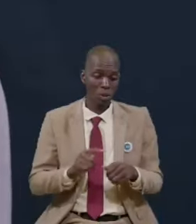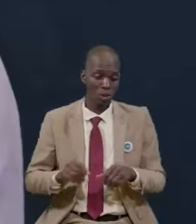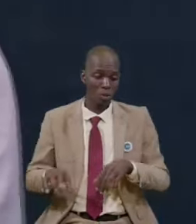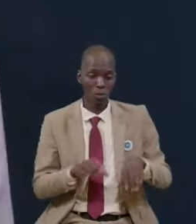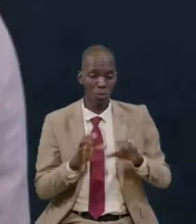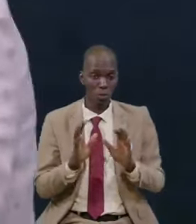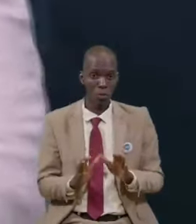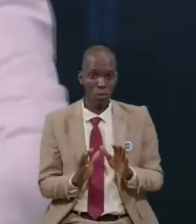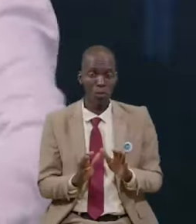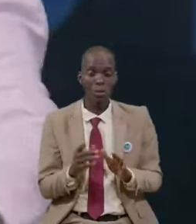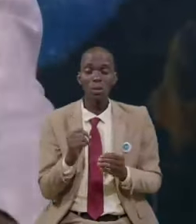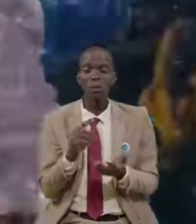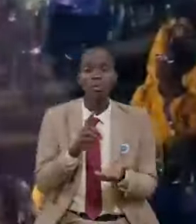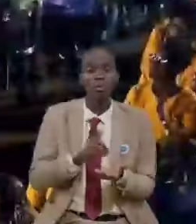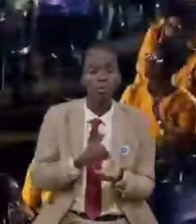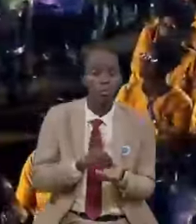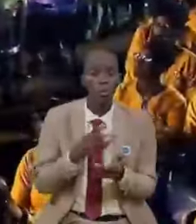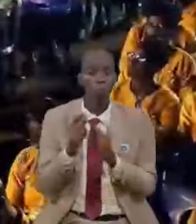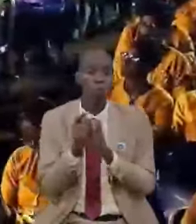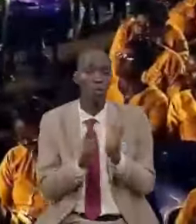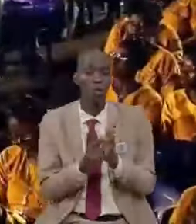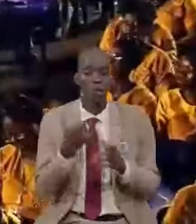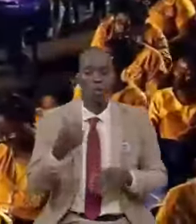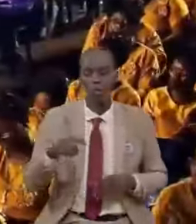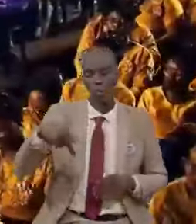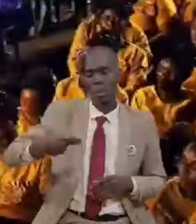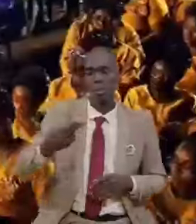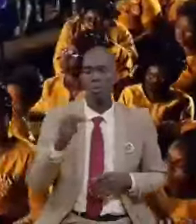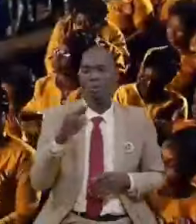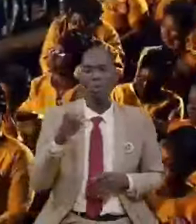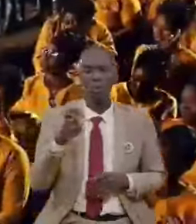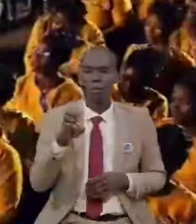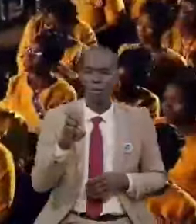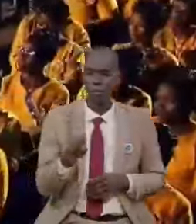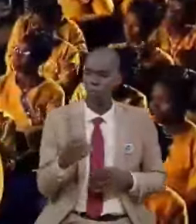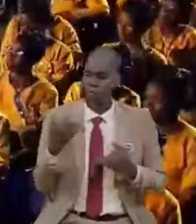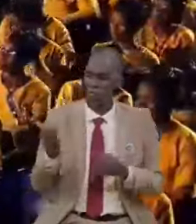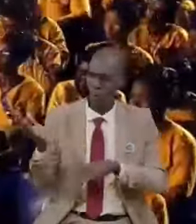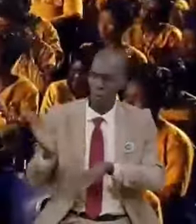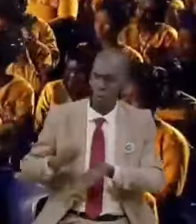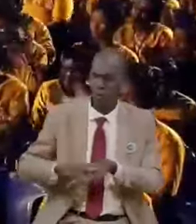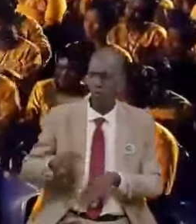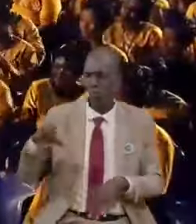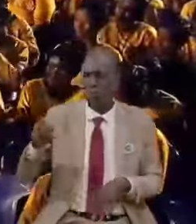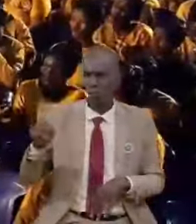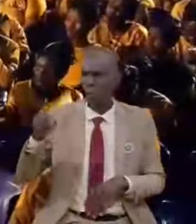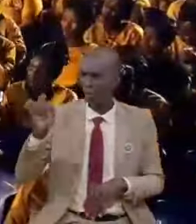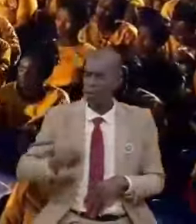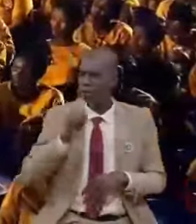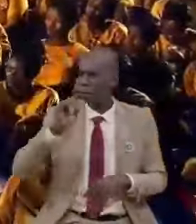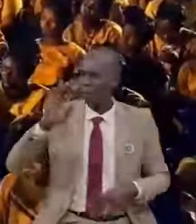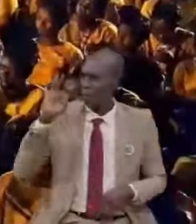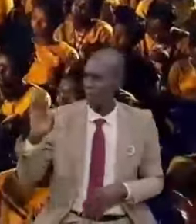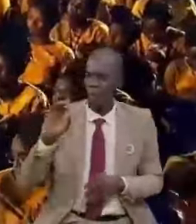warn you never to speak in this name again. And the man had not been